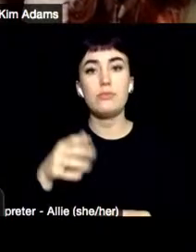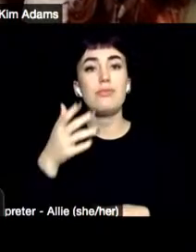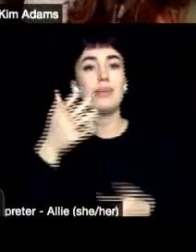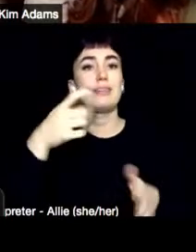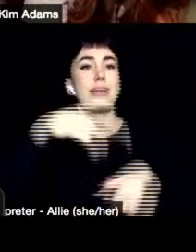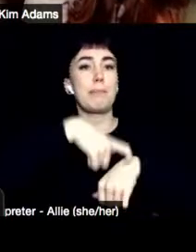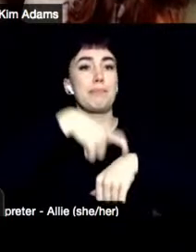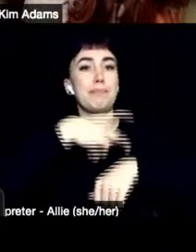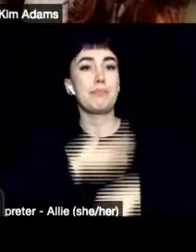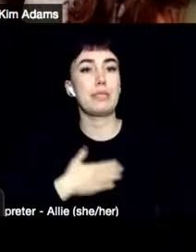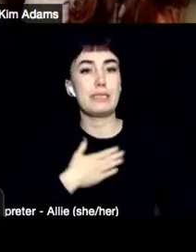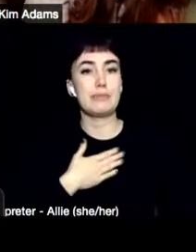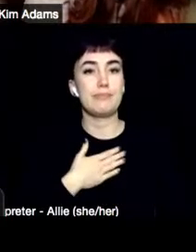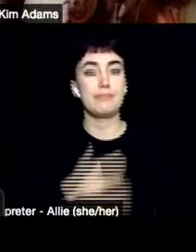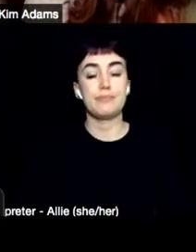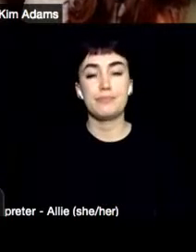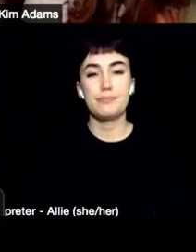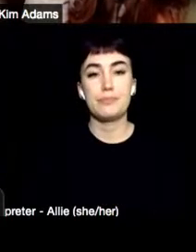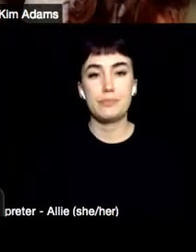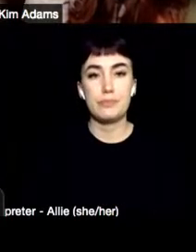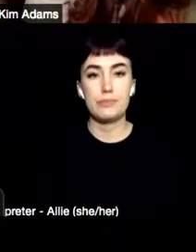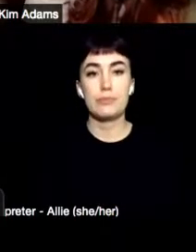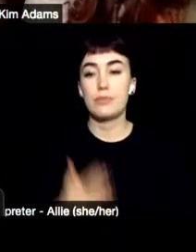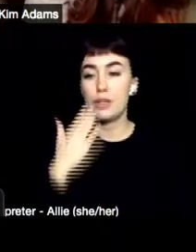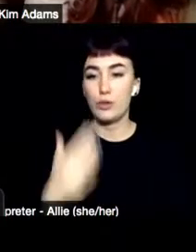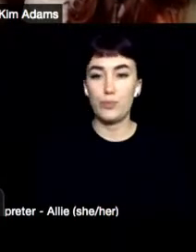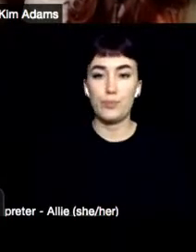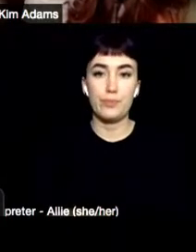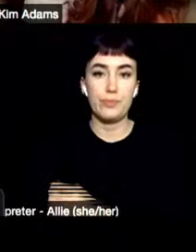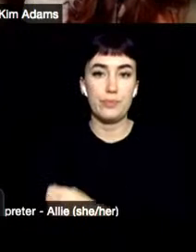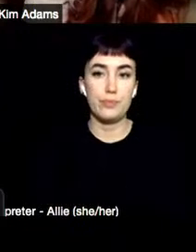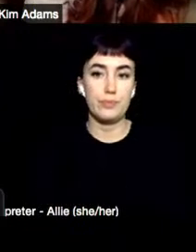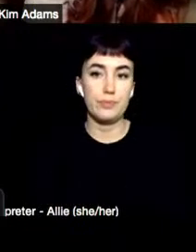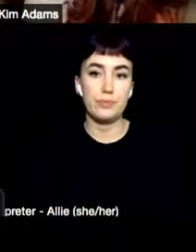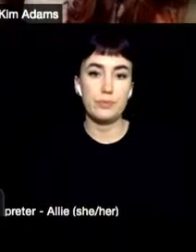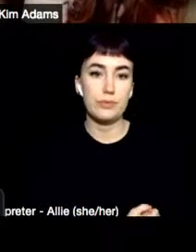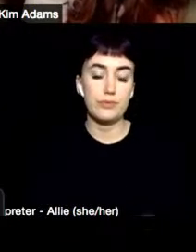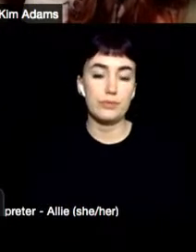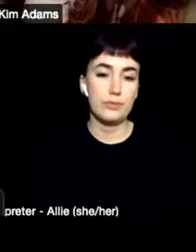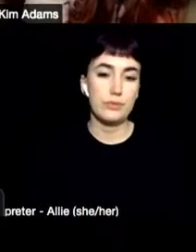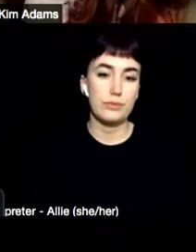Time, please. Time, Mr. Appel. Thank you. Thank you.